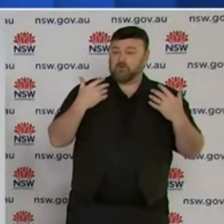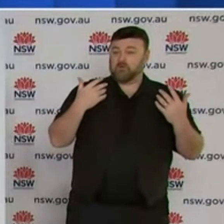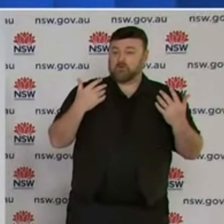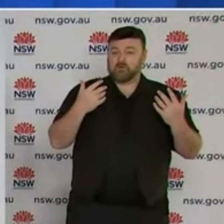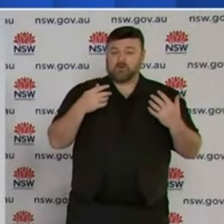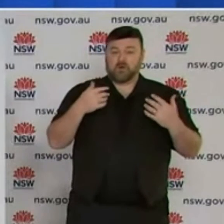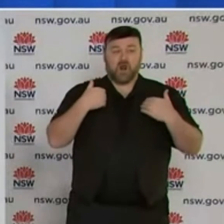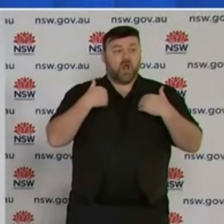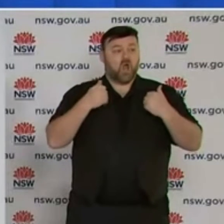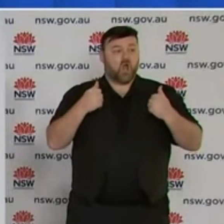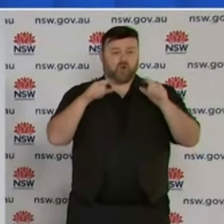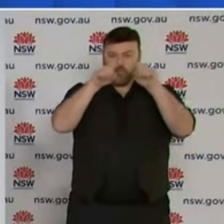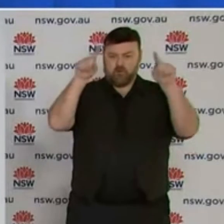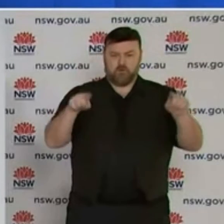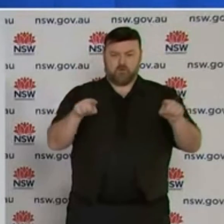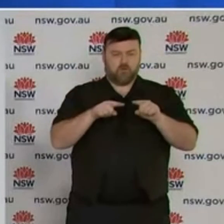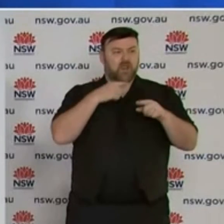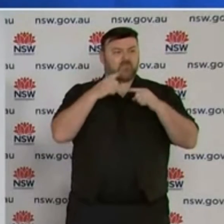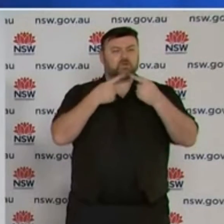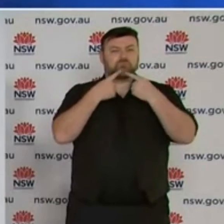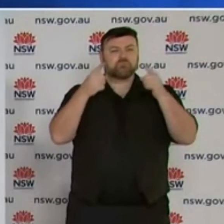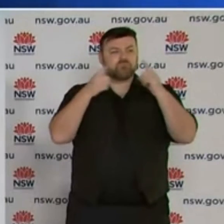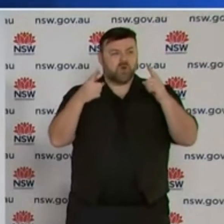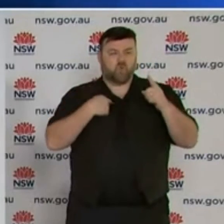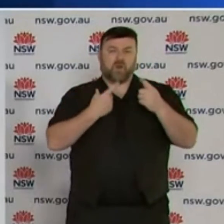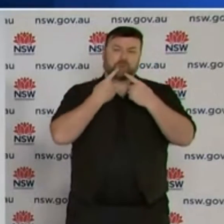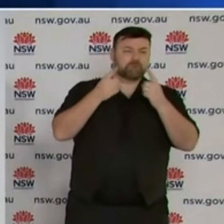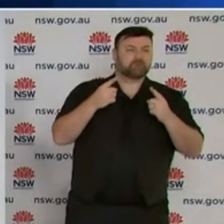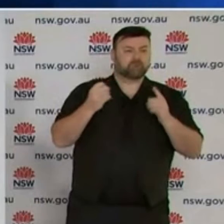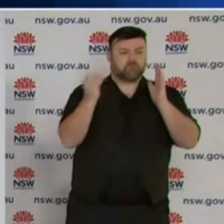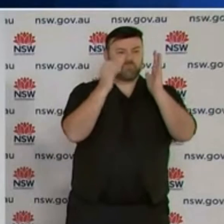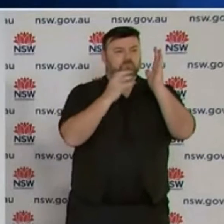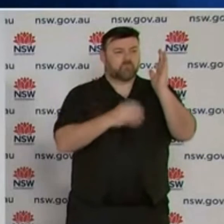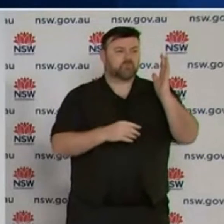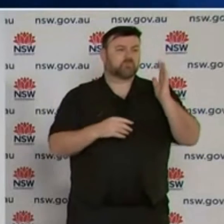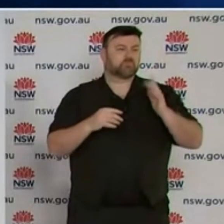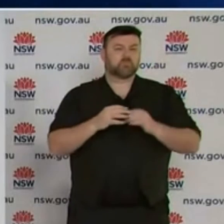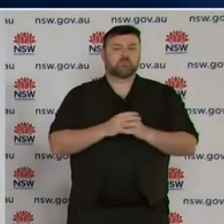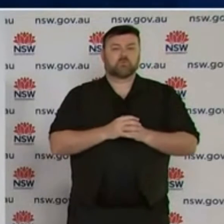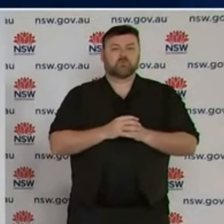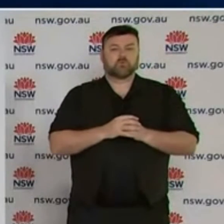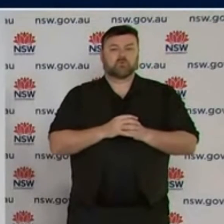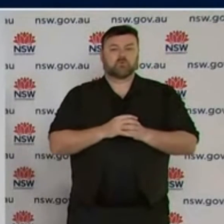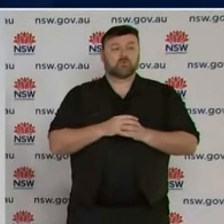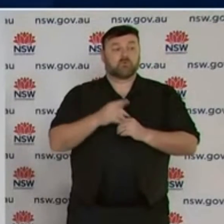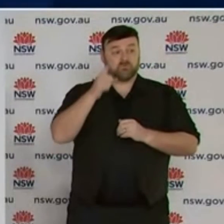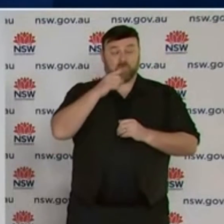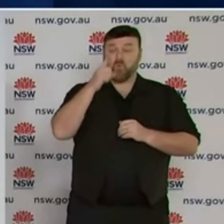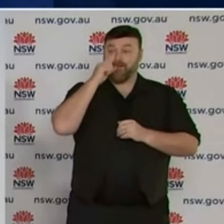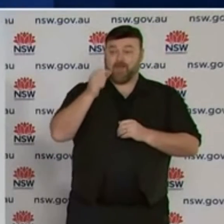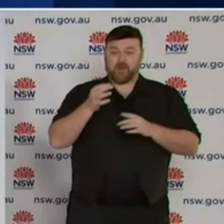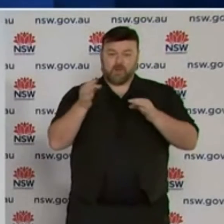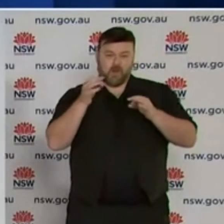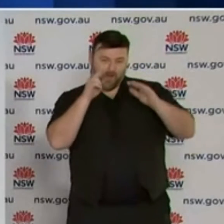health tile, we have a daily update as to what the double dose figure is, so people can plan for when we're likely to hit 70%